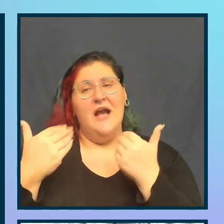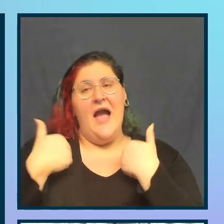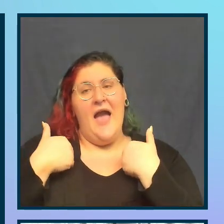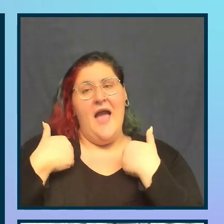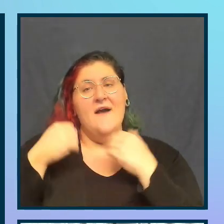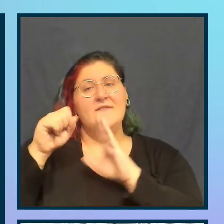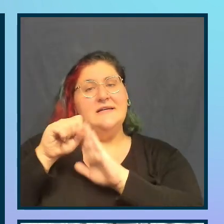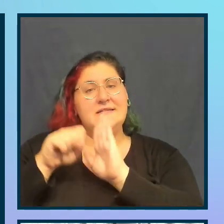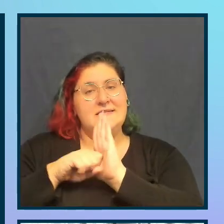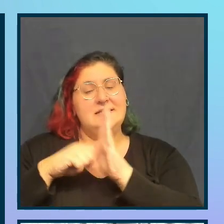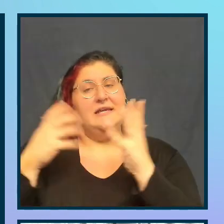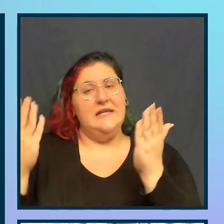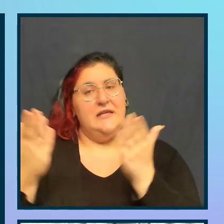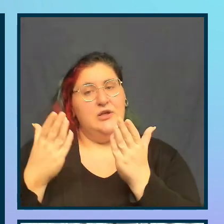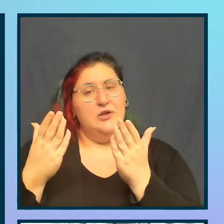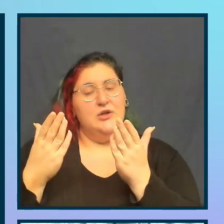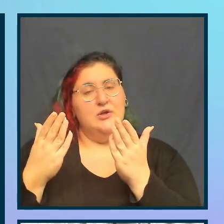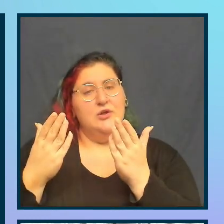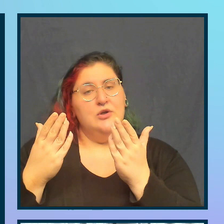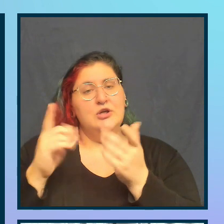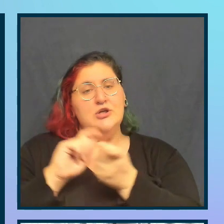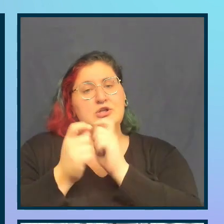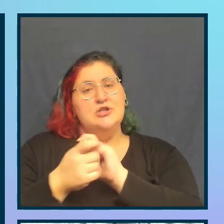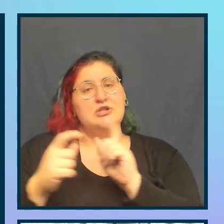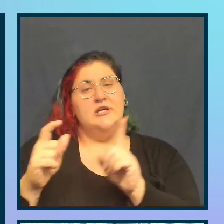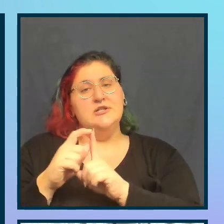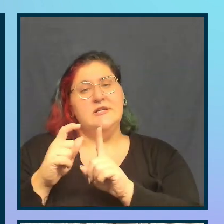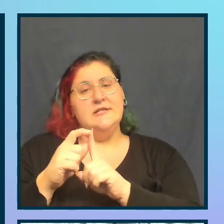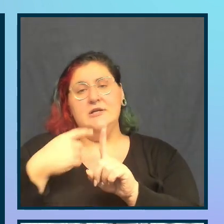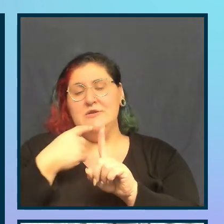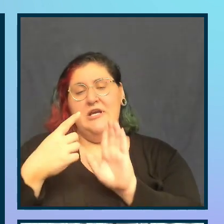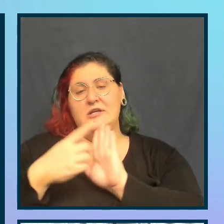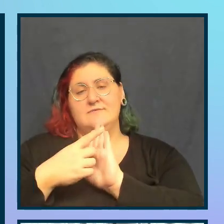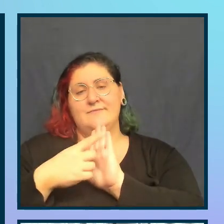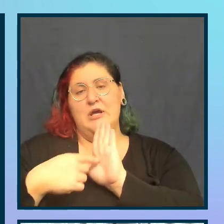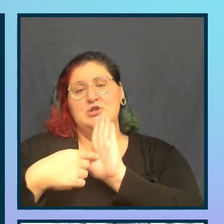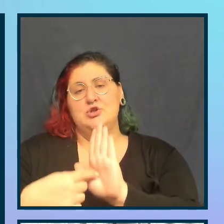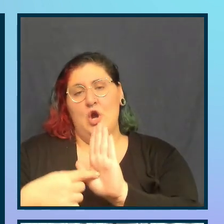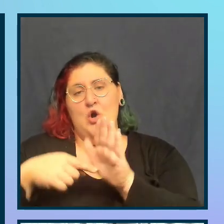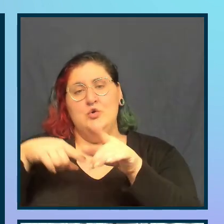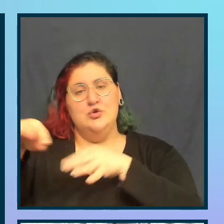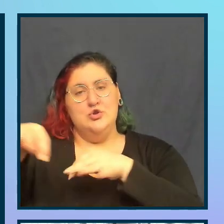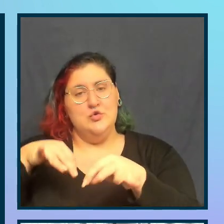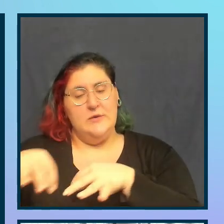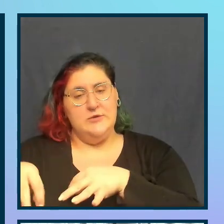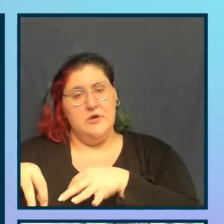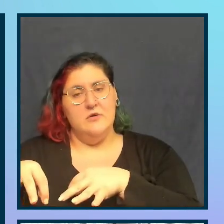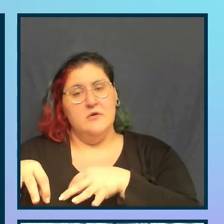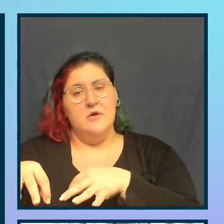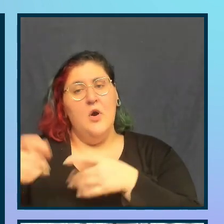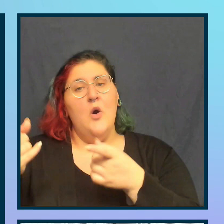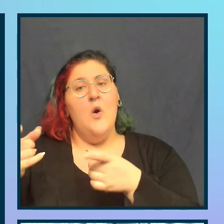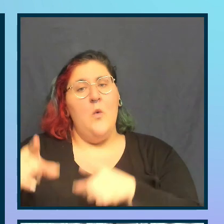description. That is going to be a Boolean value, show description. So when the description is shown, I want to